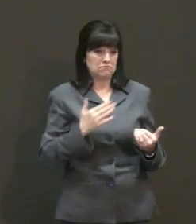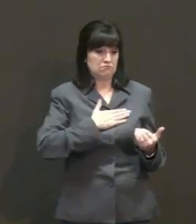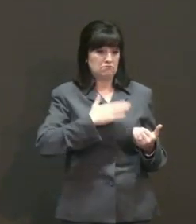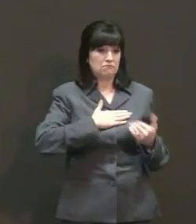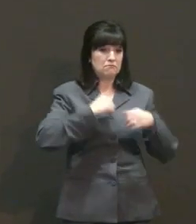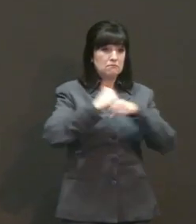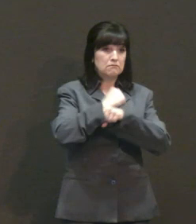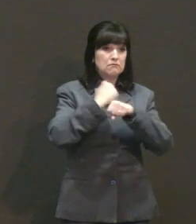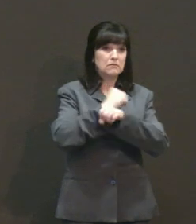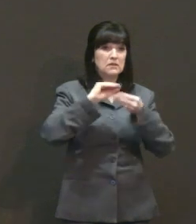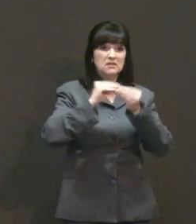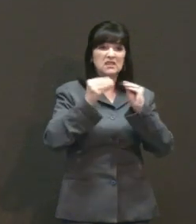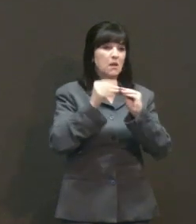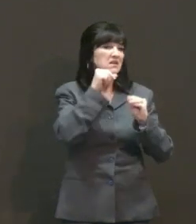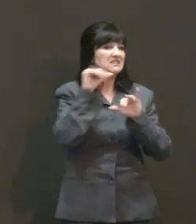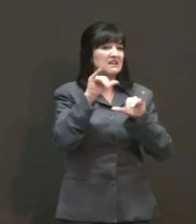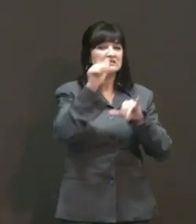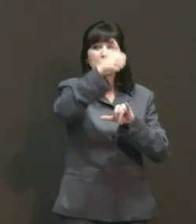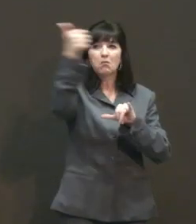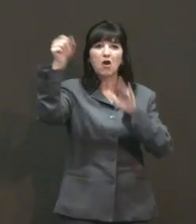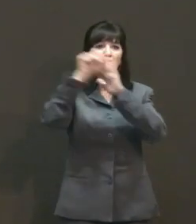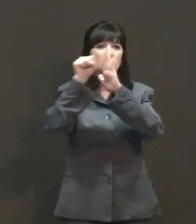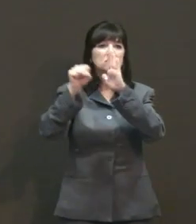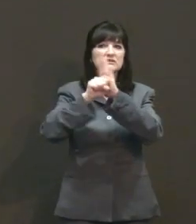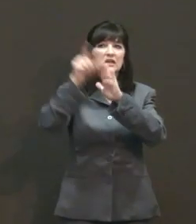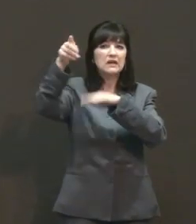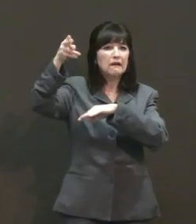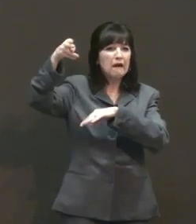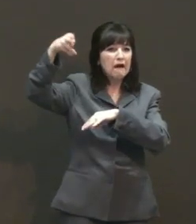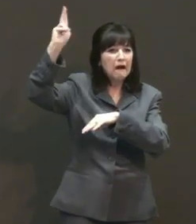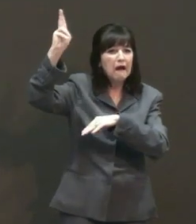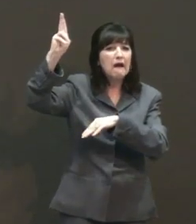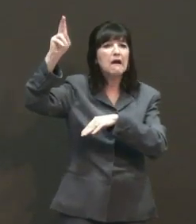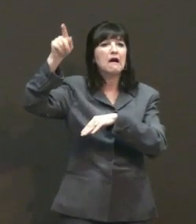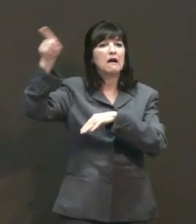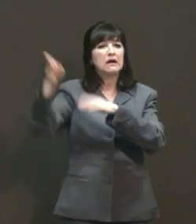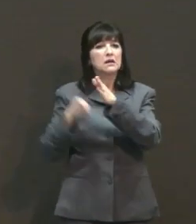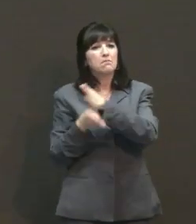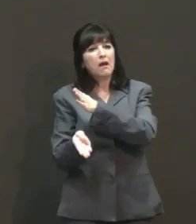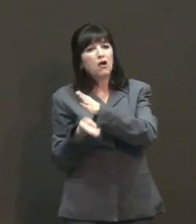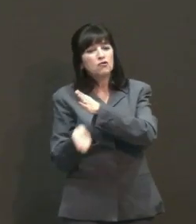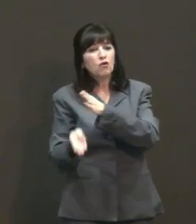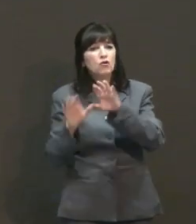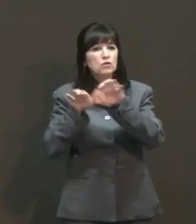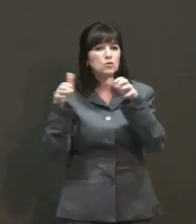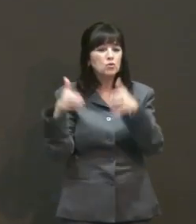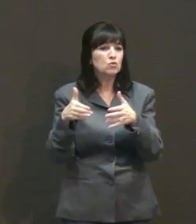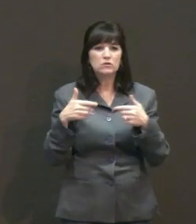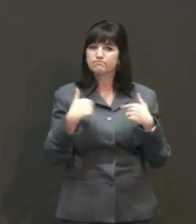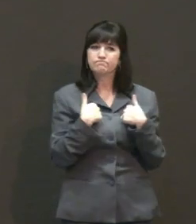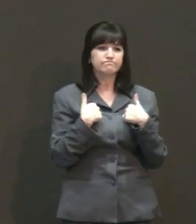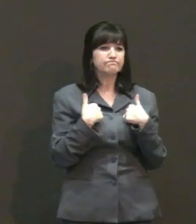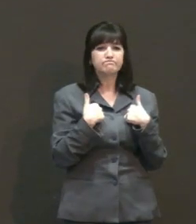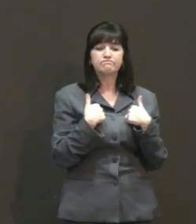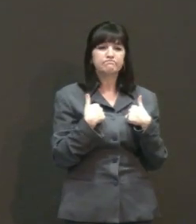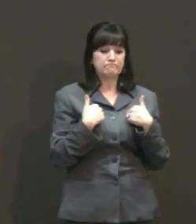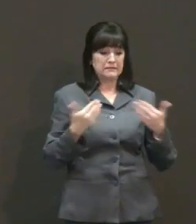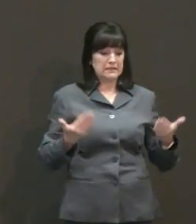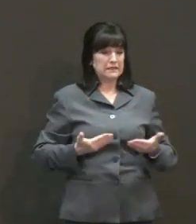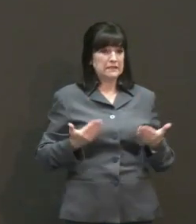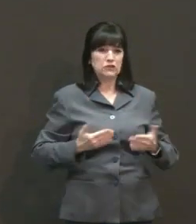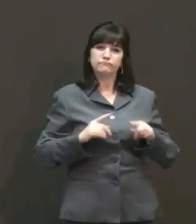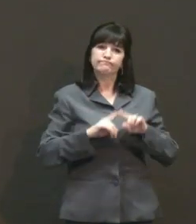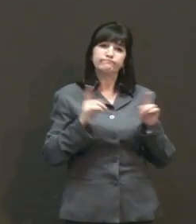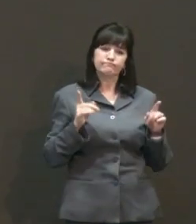are seeing, but we certainly have reason to be concerned. In general, and among our minority populations, the